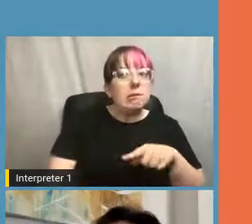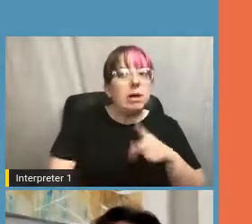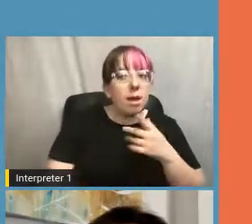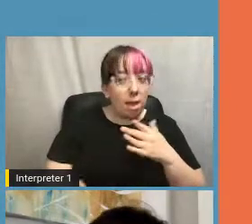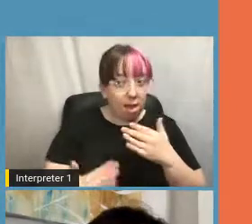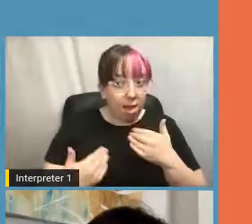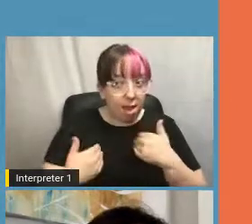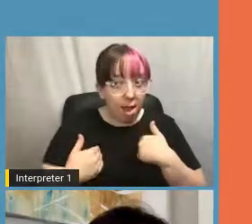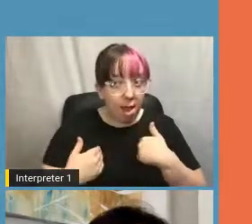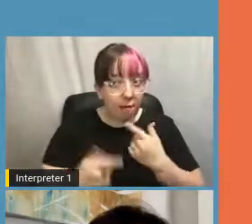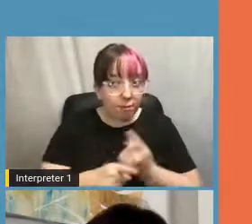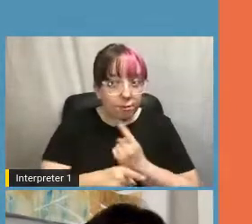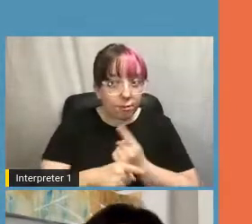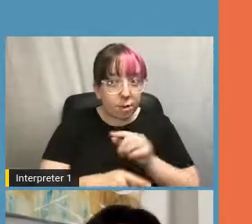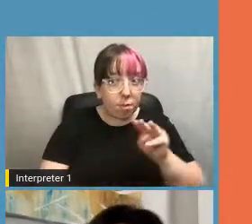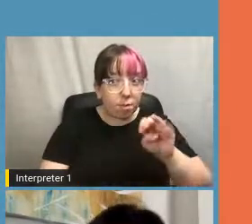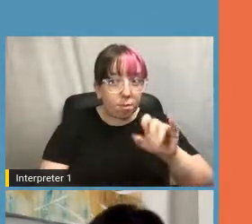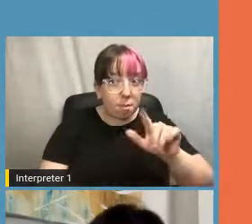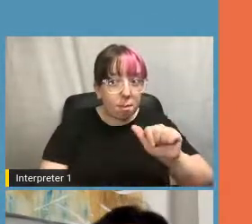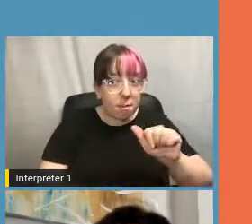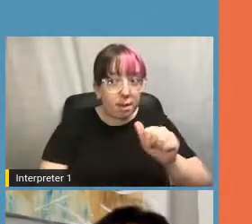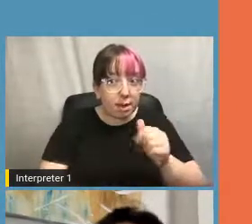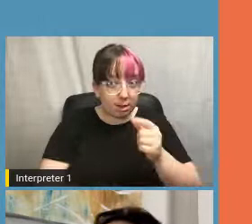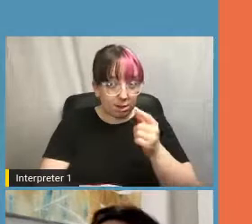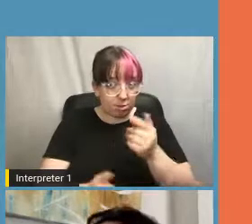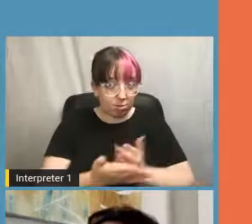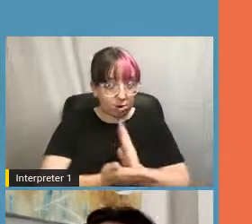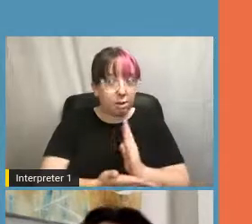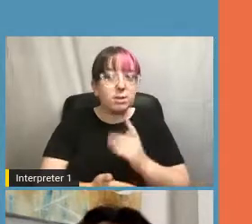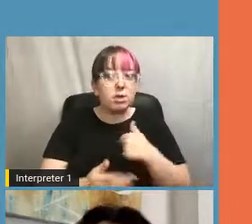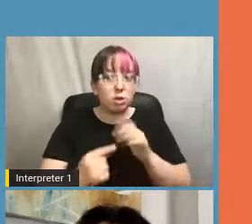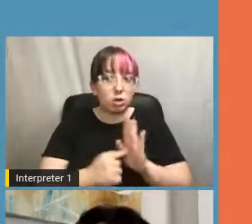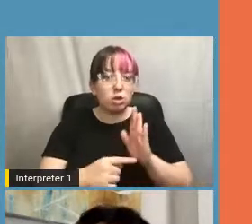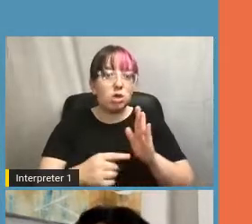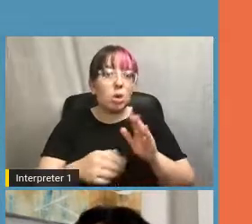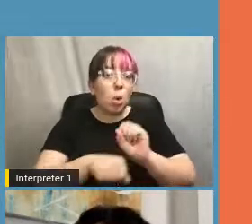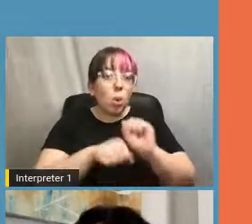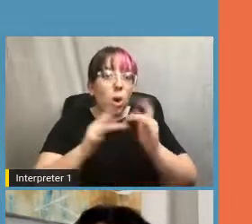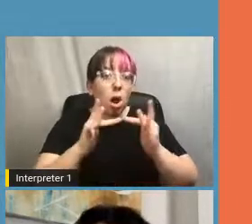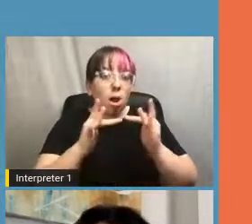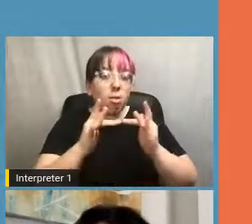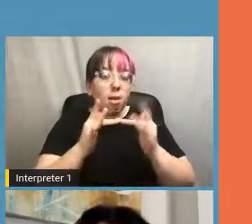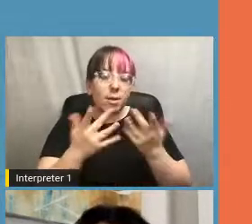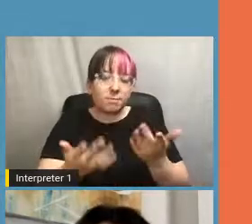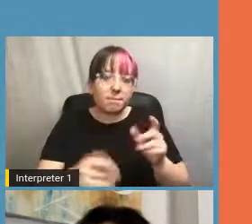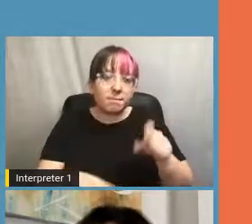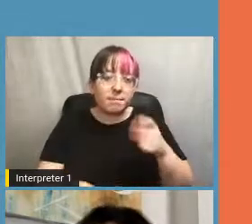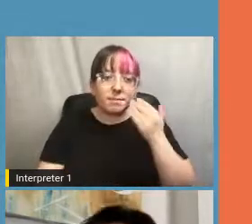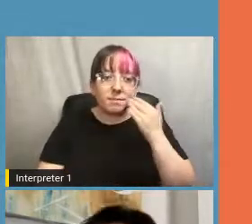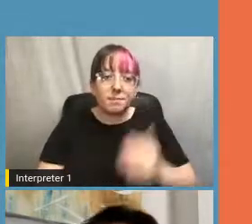proper media rights to show the work online. And then